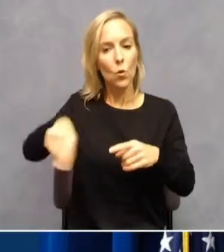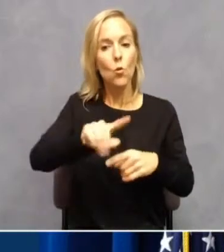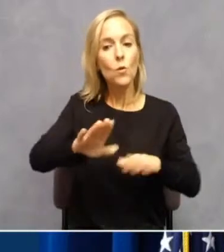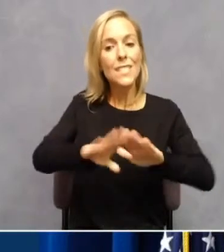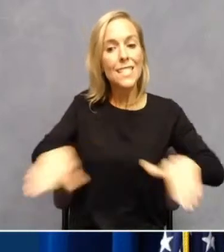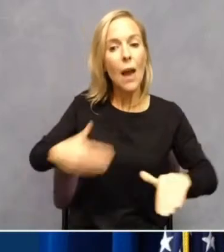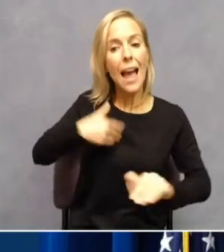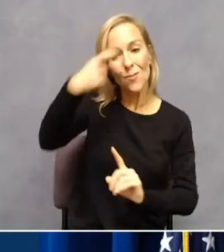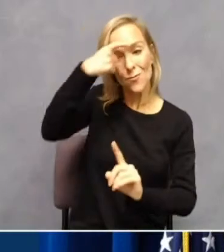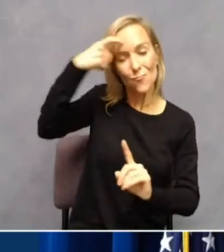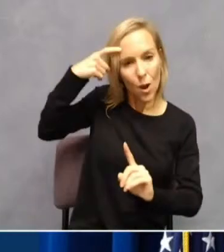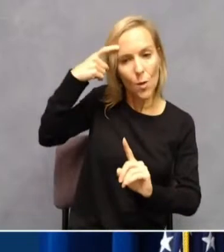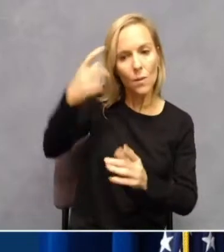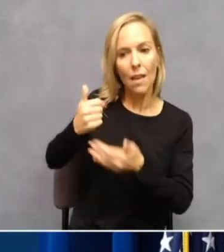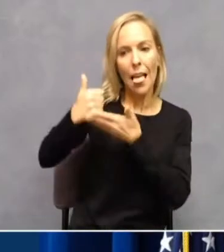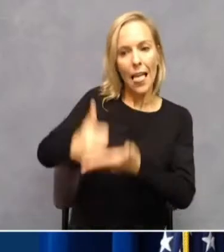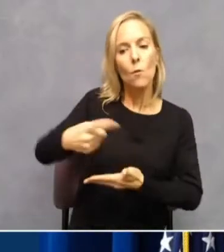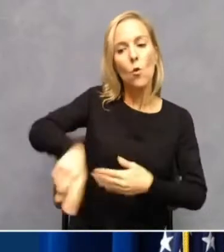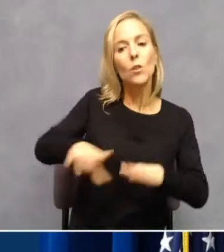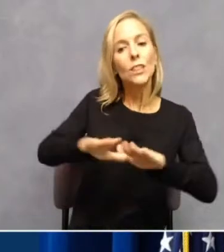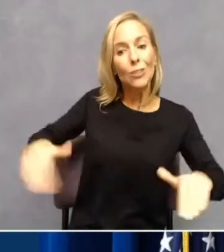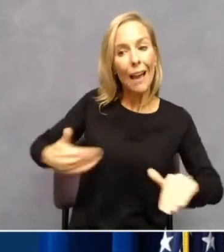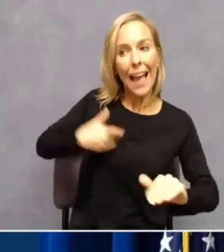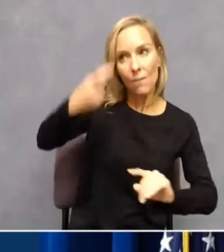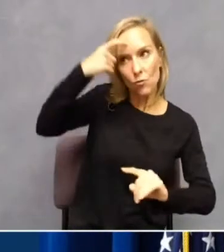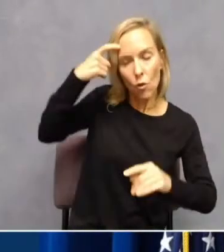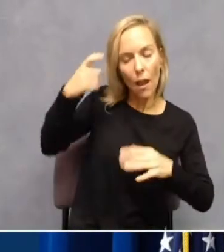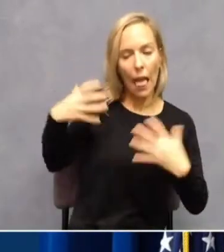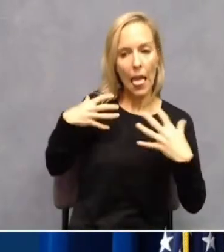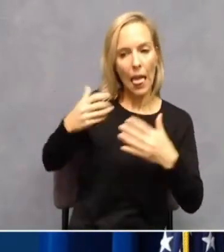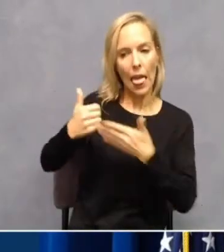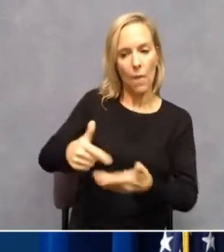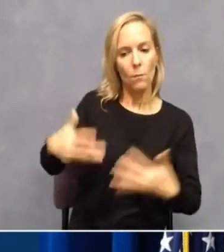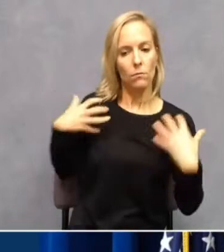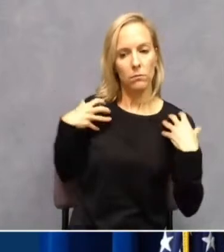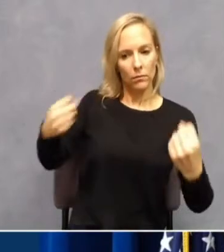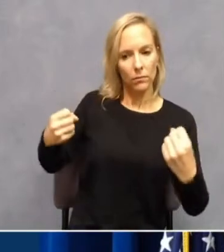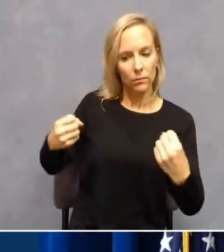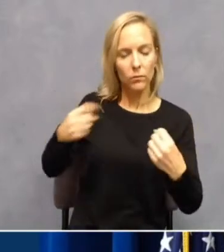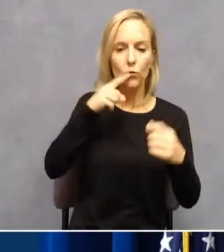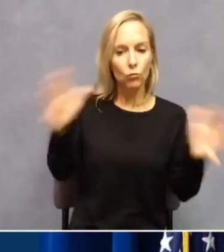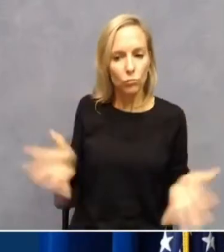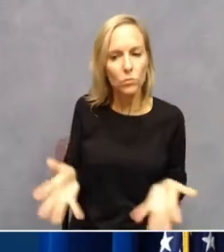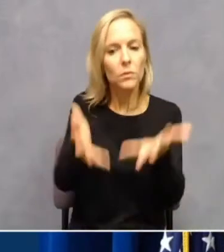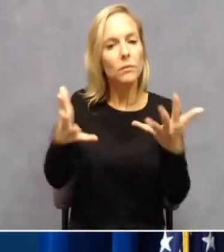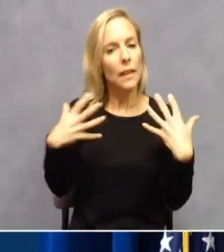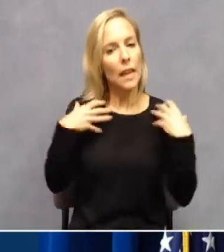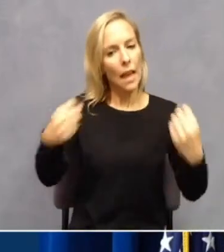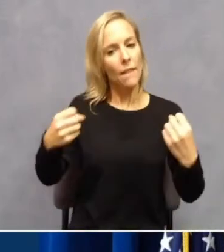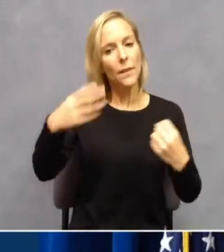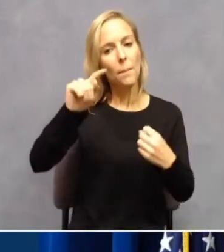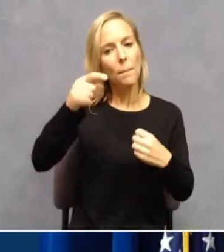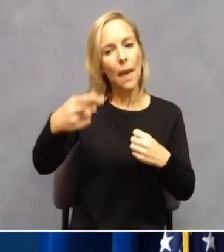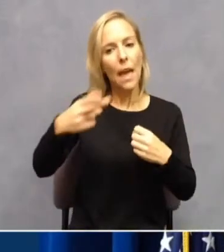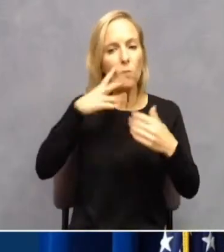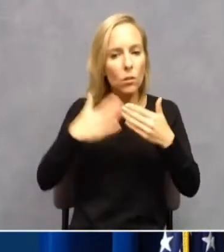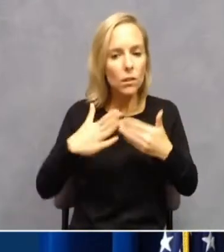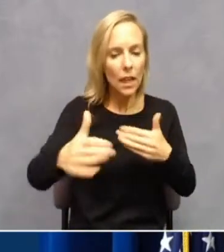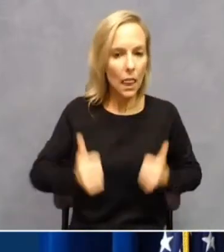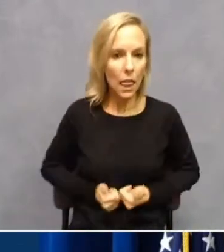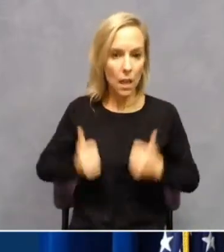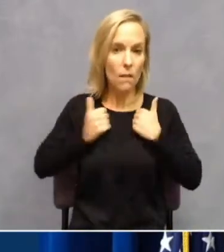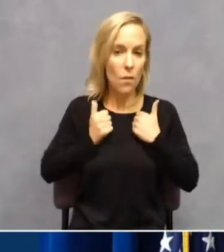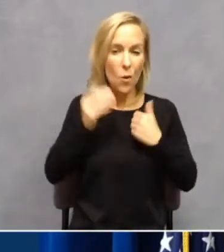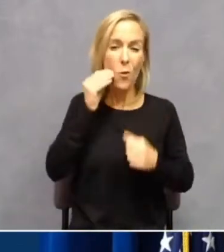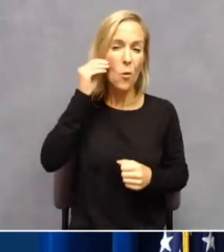heal from their trauma and create a happier, healthier path for the rest of our lives. Home of the Innocents does some really great work, and